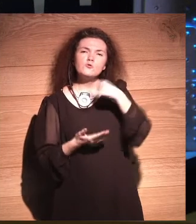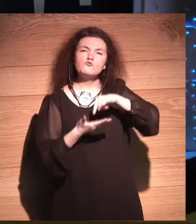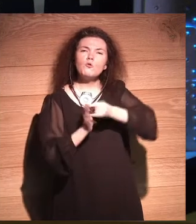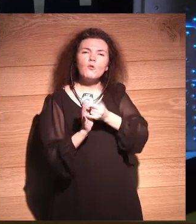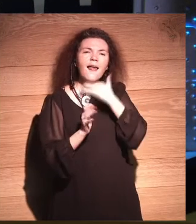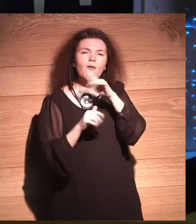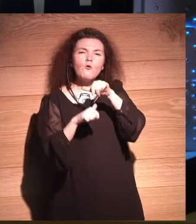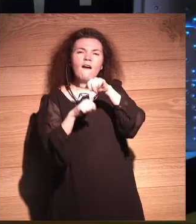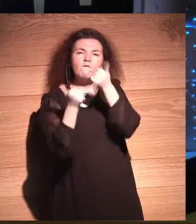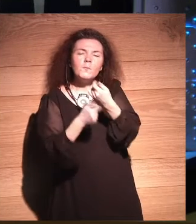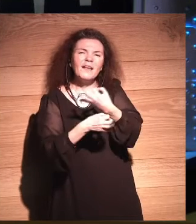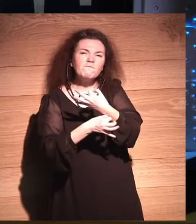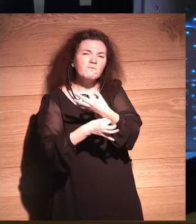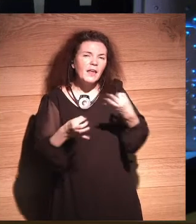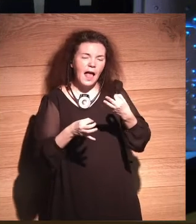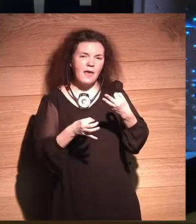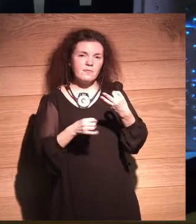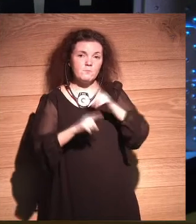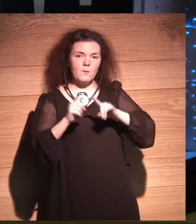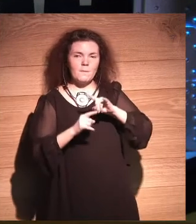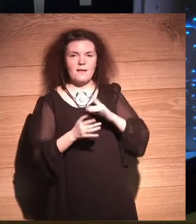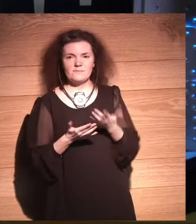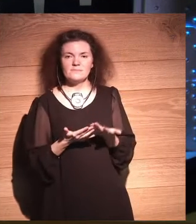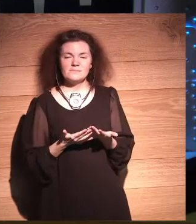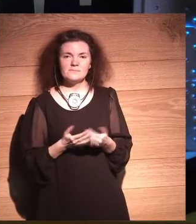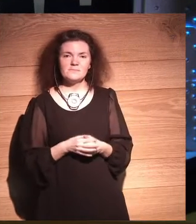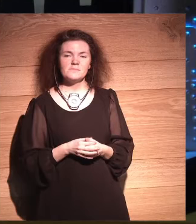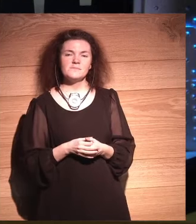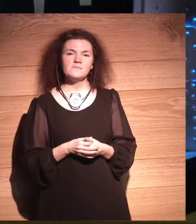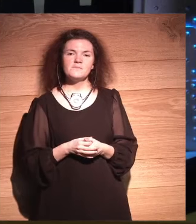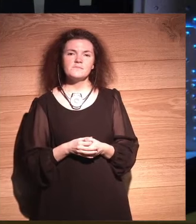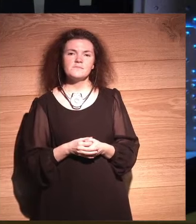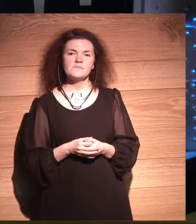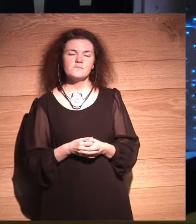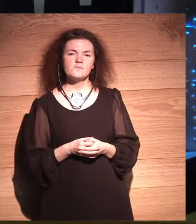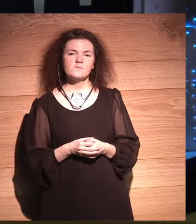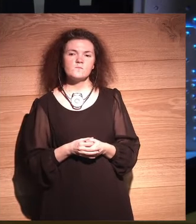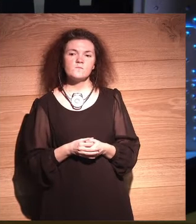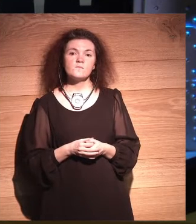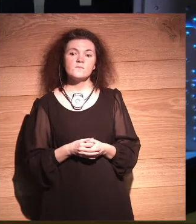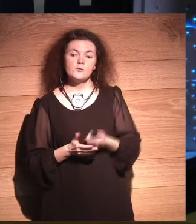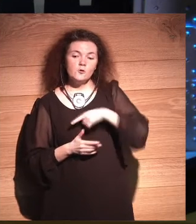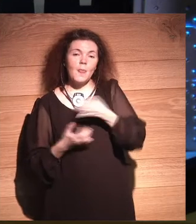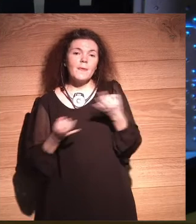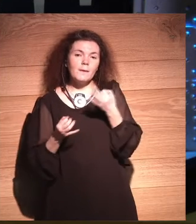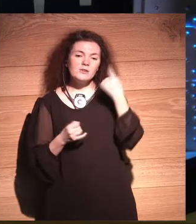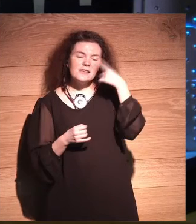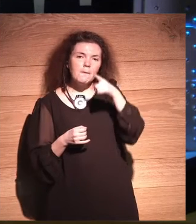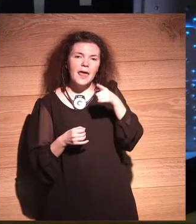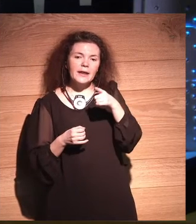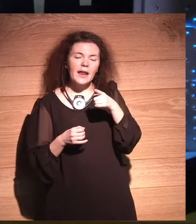very legitimate, or on the other hand, purely direct democratic mechanisms like the